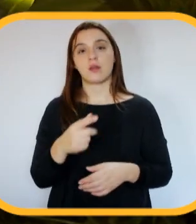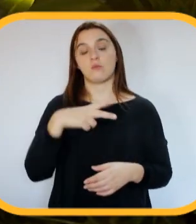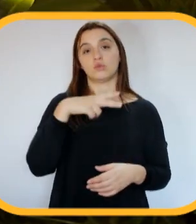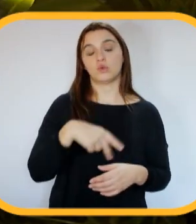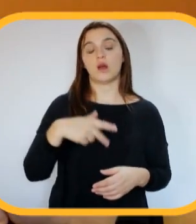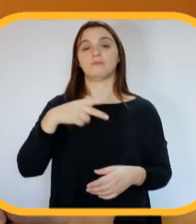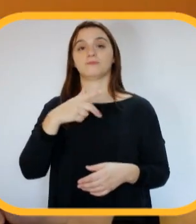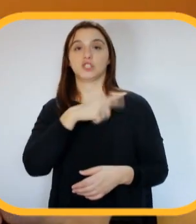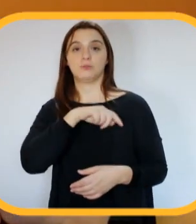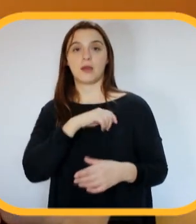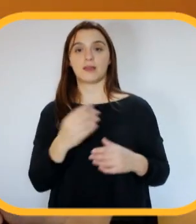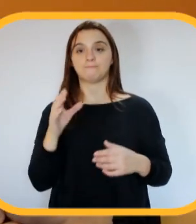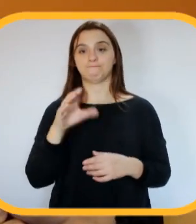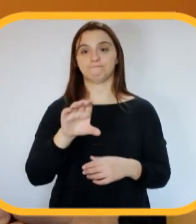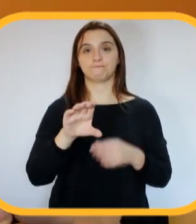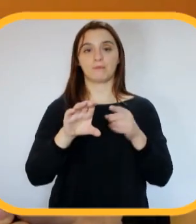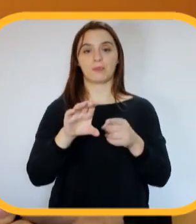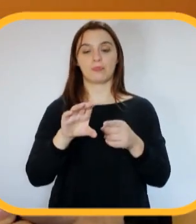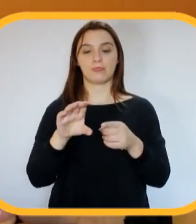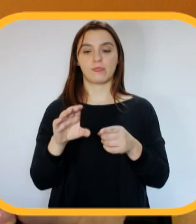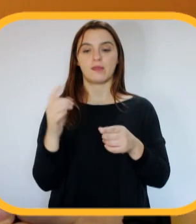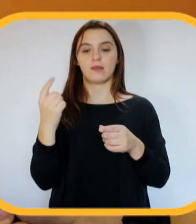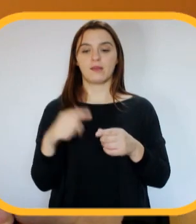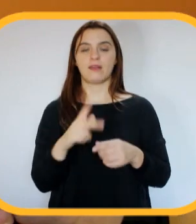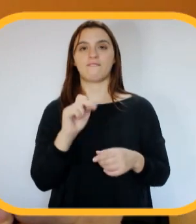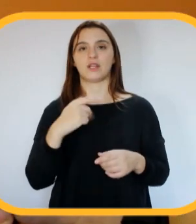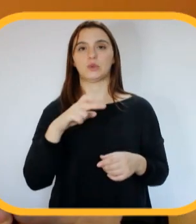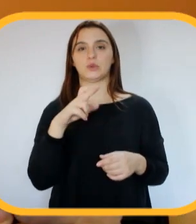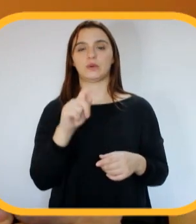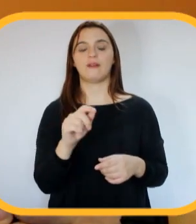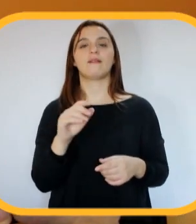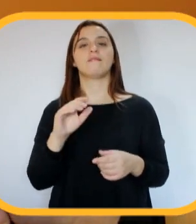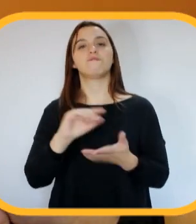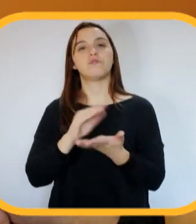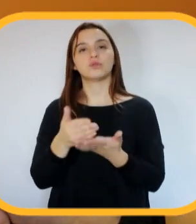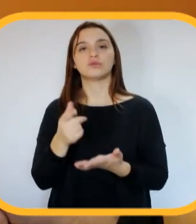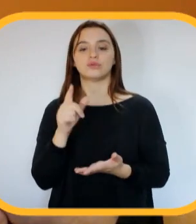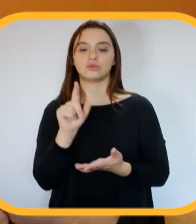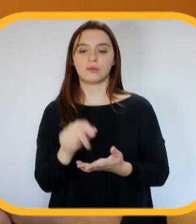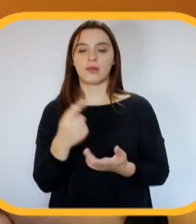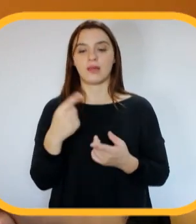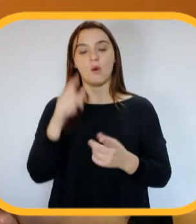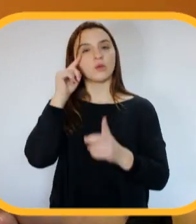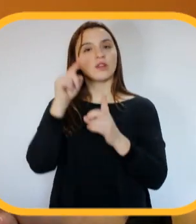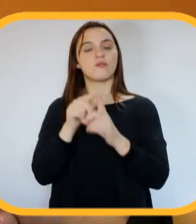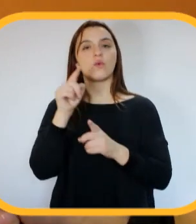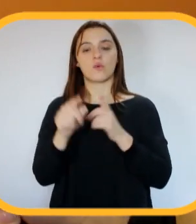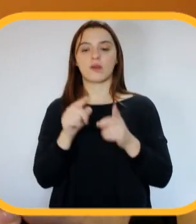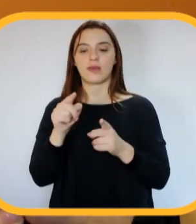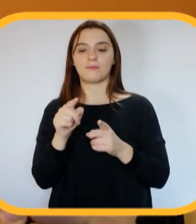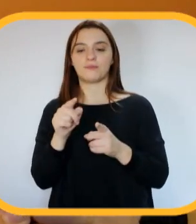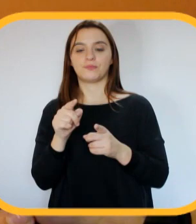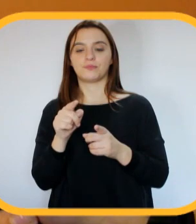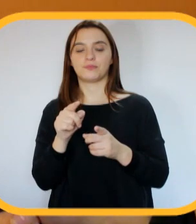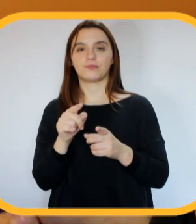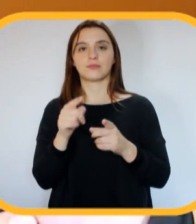Iberia, Spain and Portugal, there's a critical mass of venture funds, of corporate funds that are actually dedicating